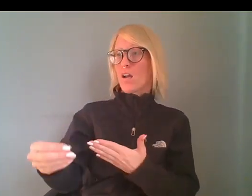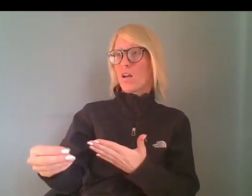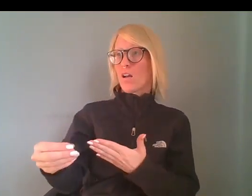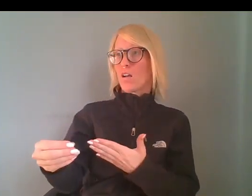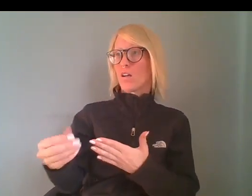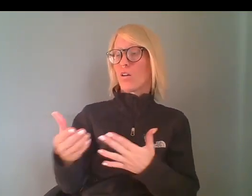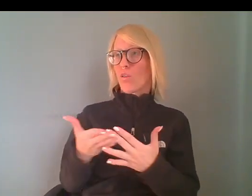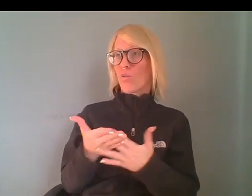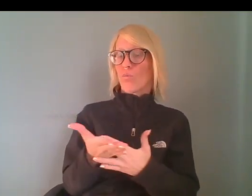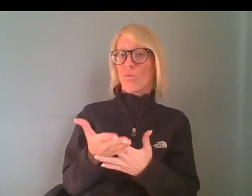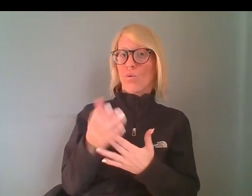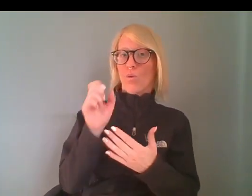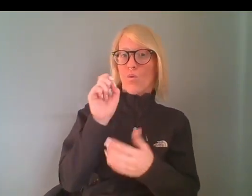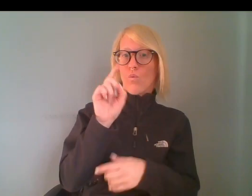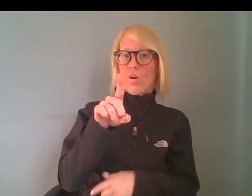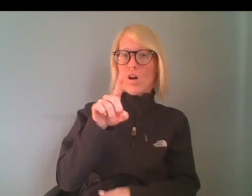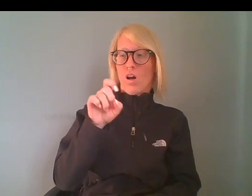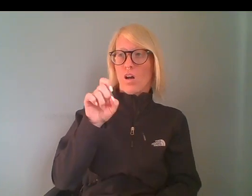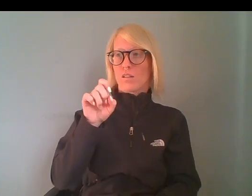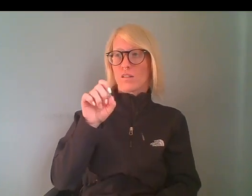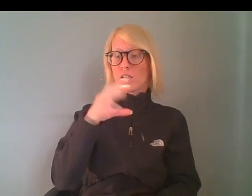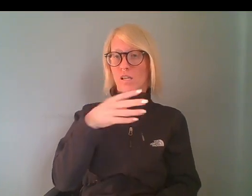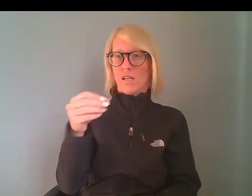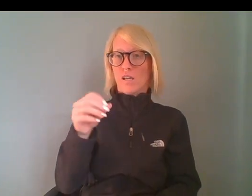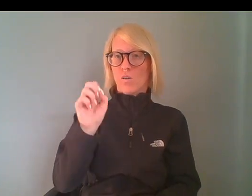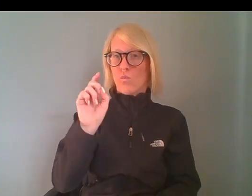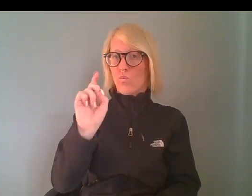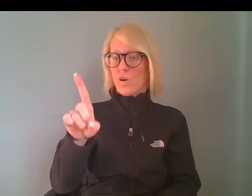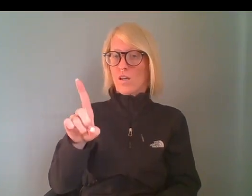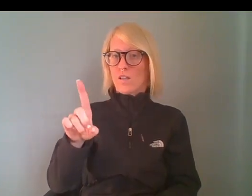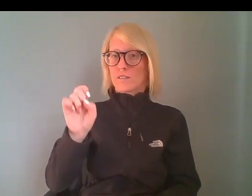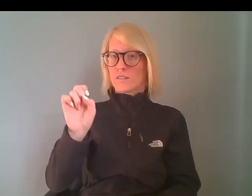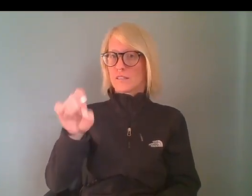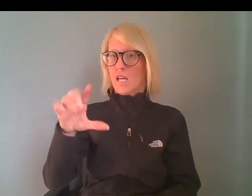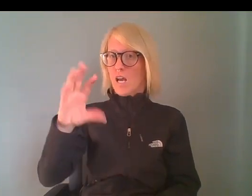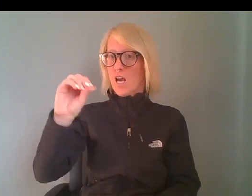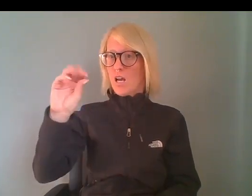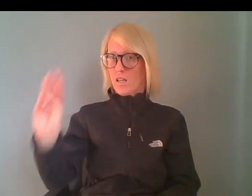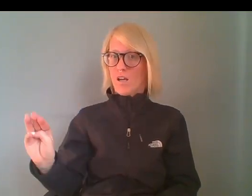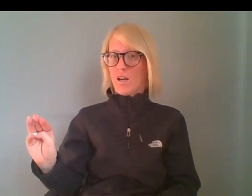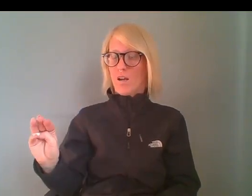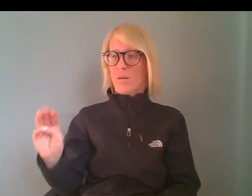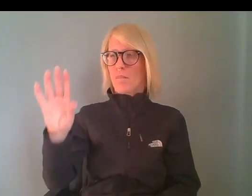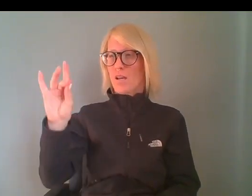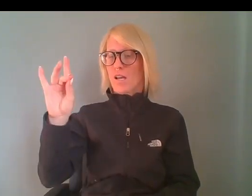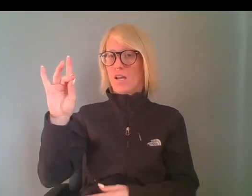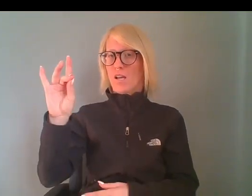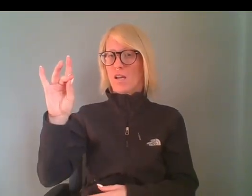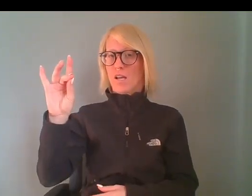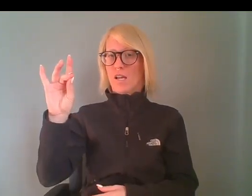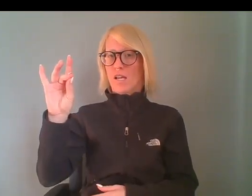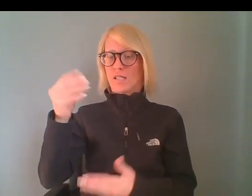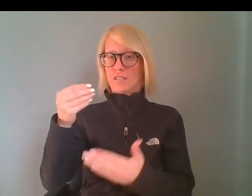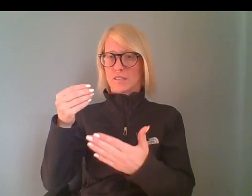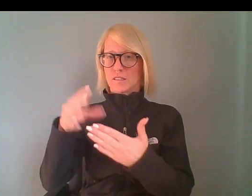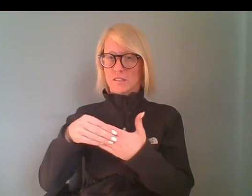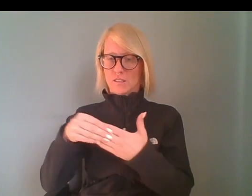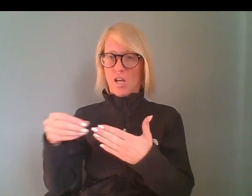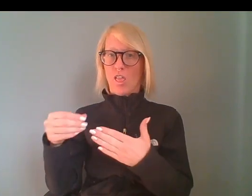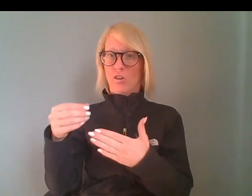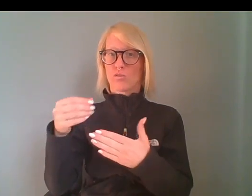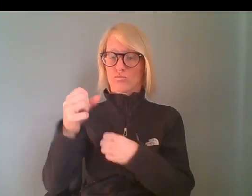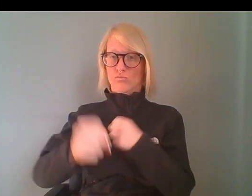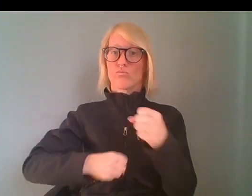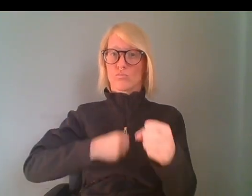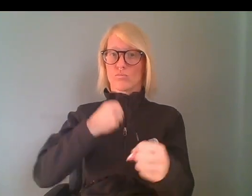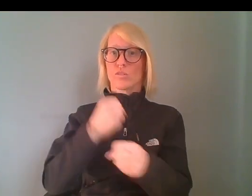through oneandone.com. If you're familiar with them, but they're about $8 or so a year. So you could go to